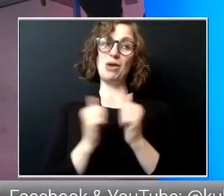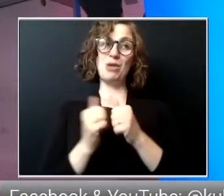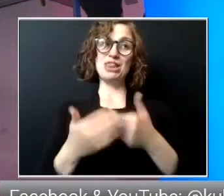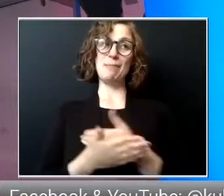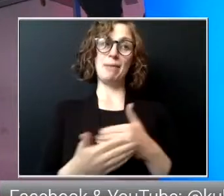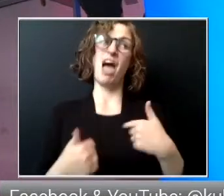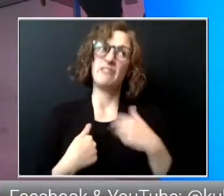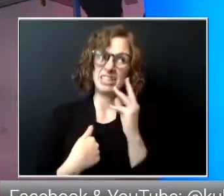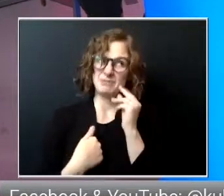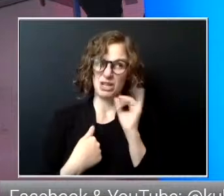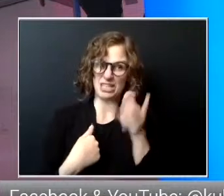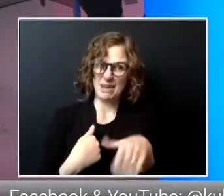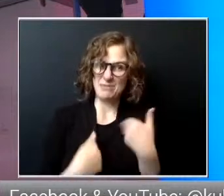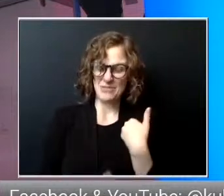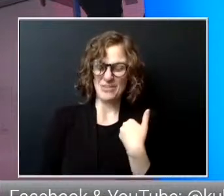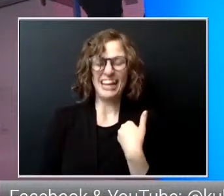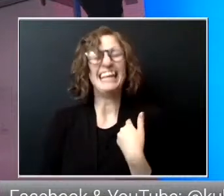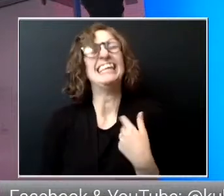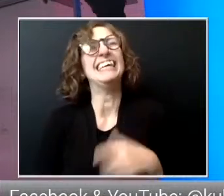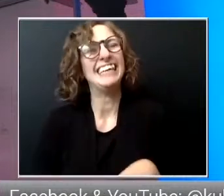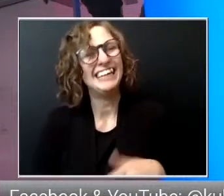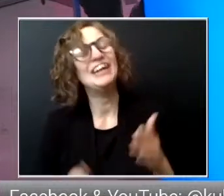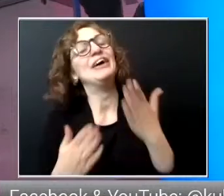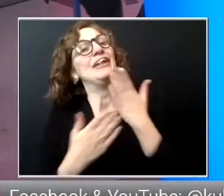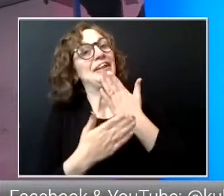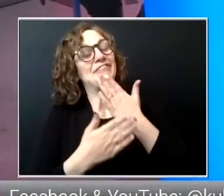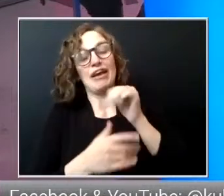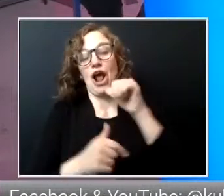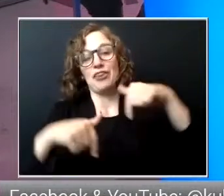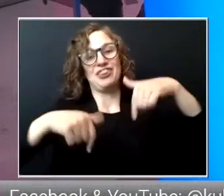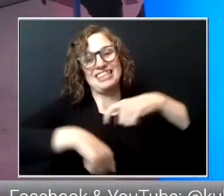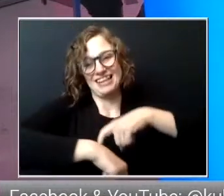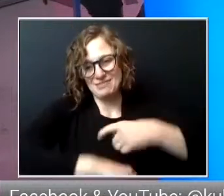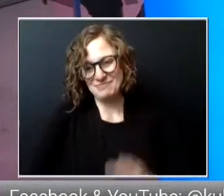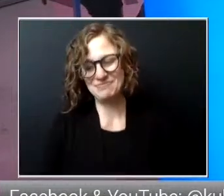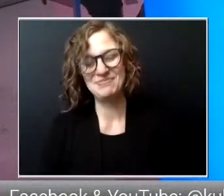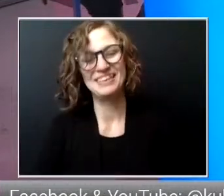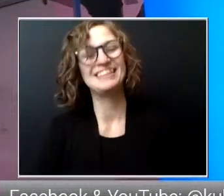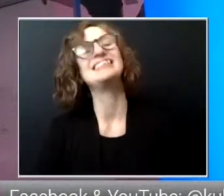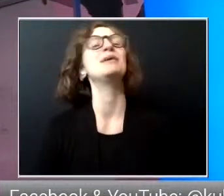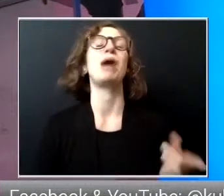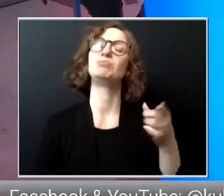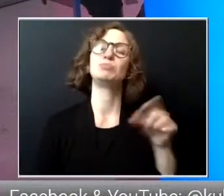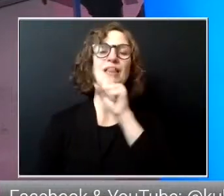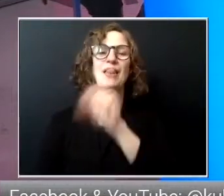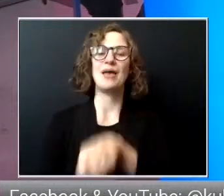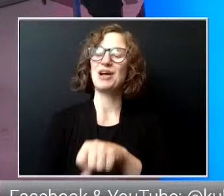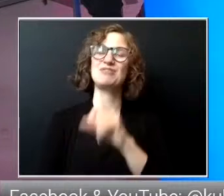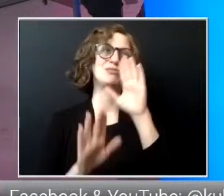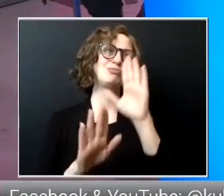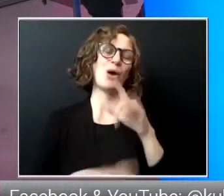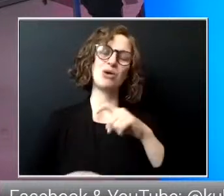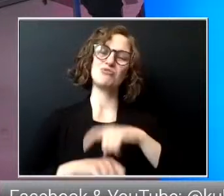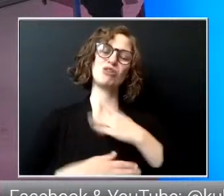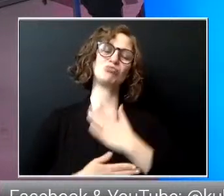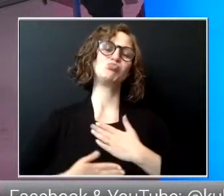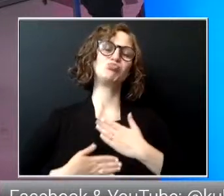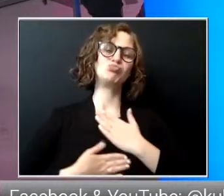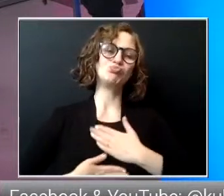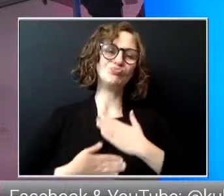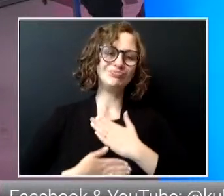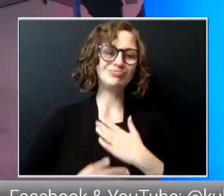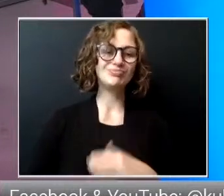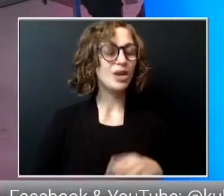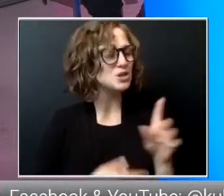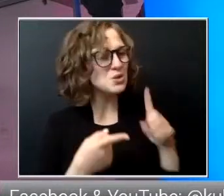hats no, off to thankfully Archie. we were not this time anyway. So, but yeah, he loved it. He had a great time. So when did you learn that Archie